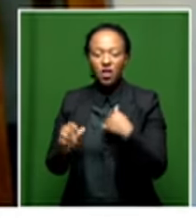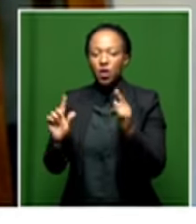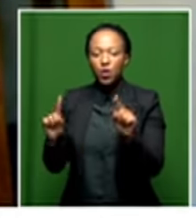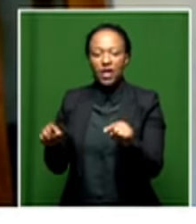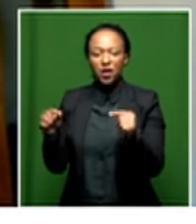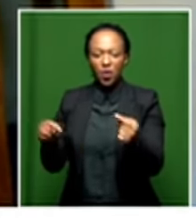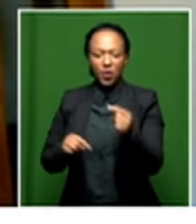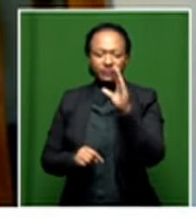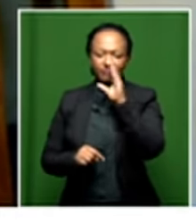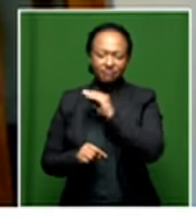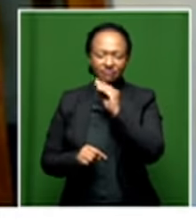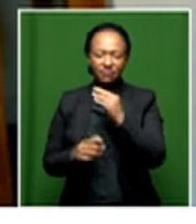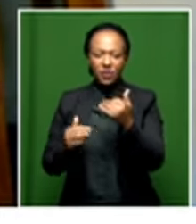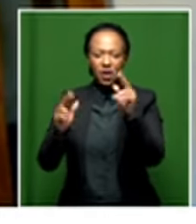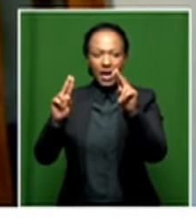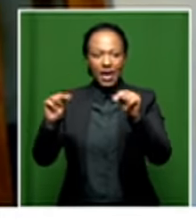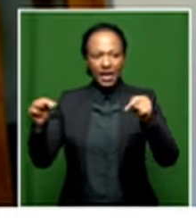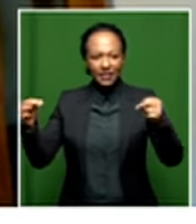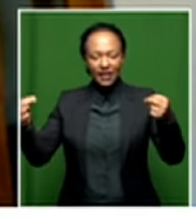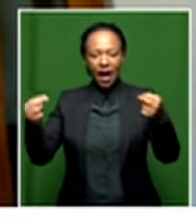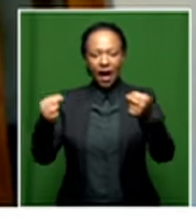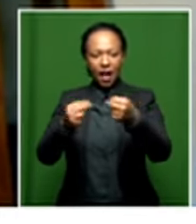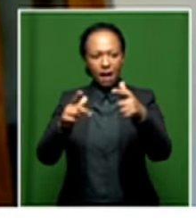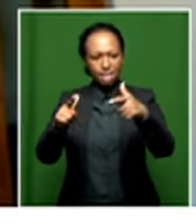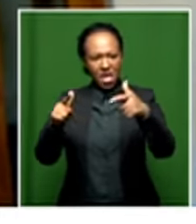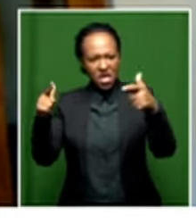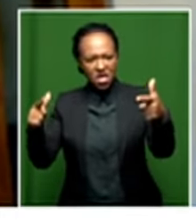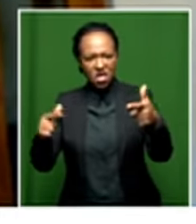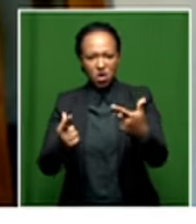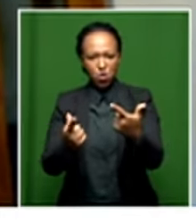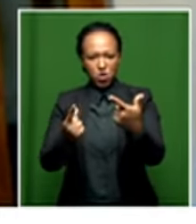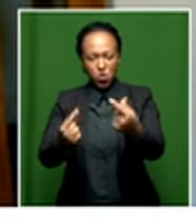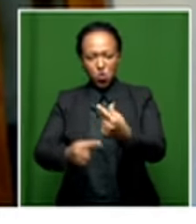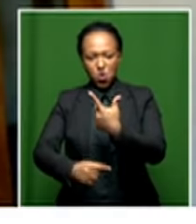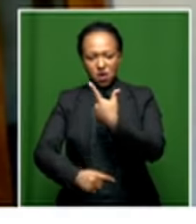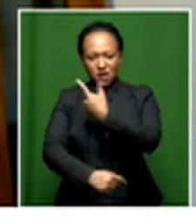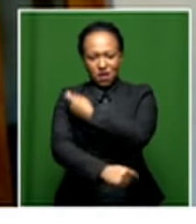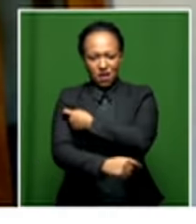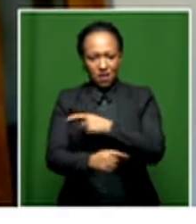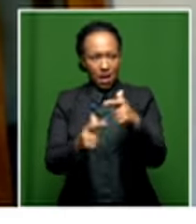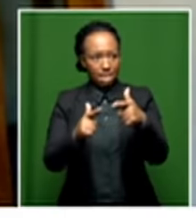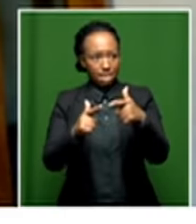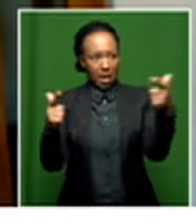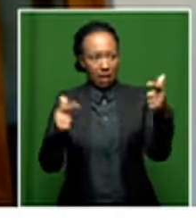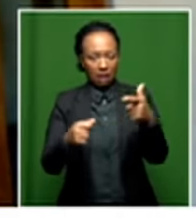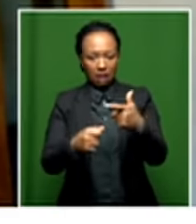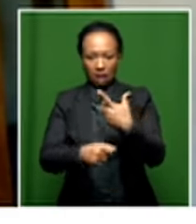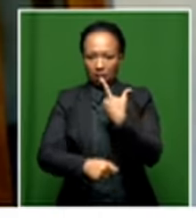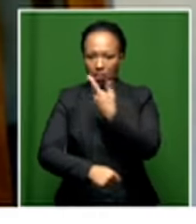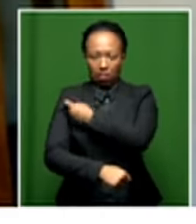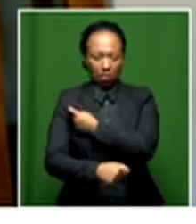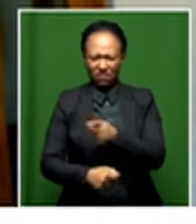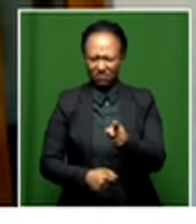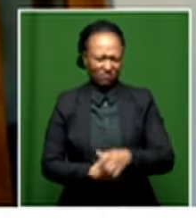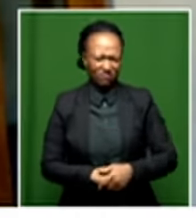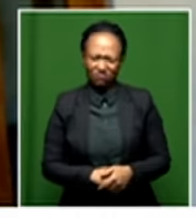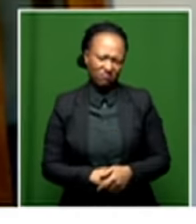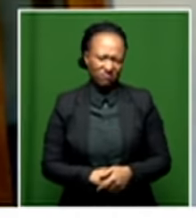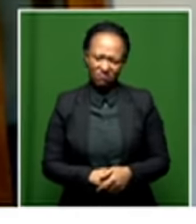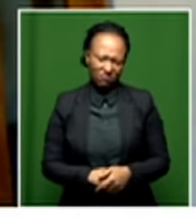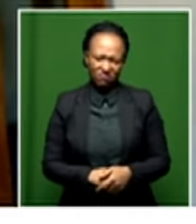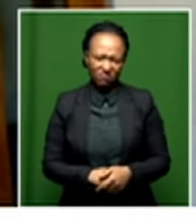a national mass rollout, because this is not a mass rollout. And again,